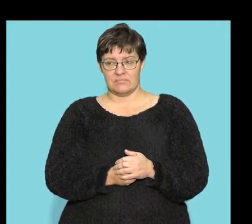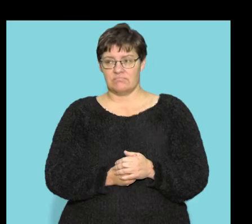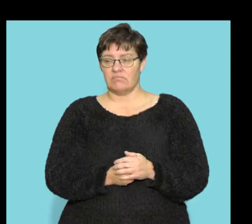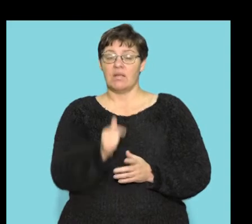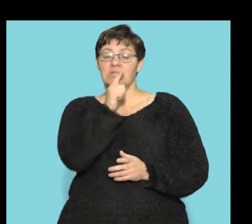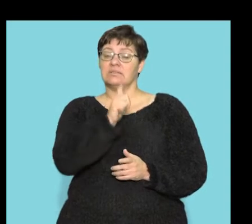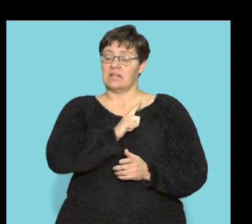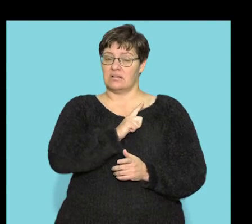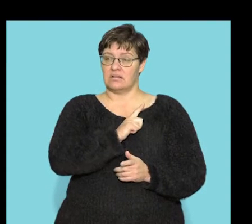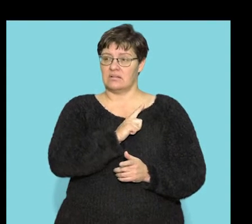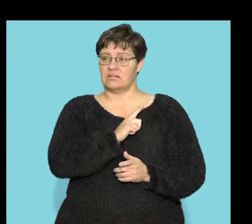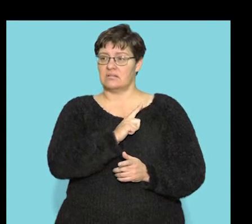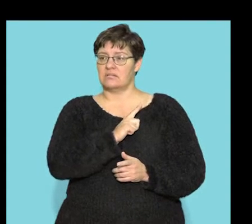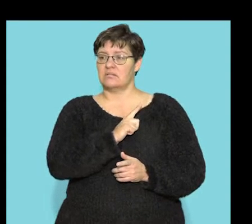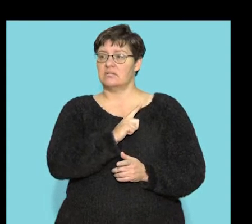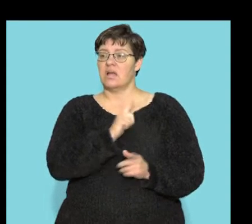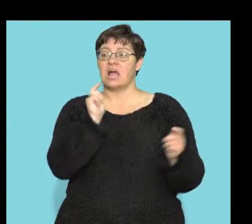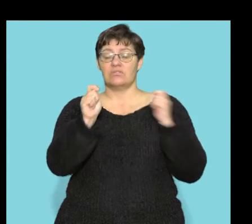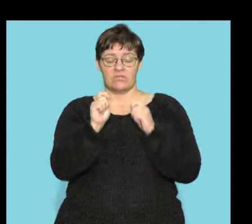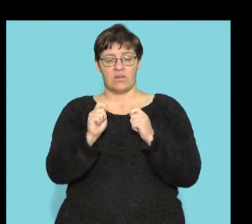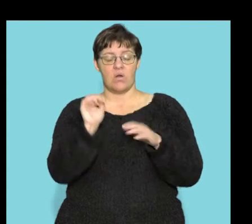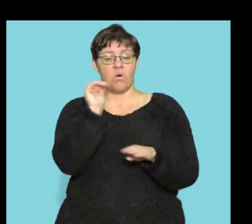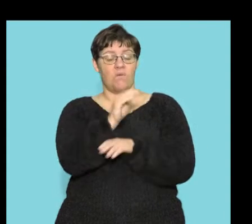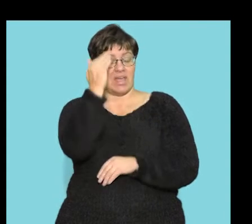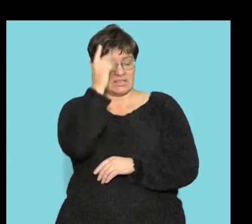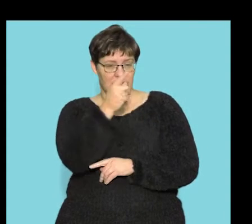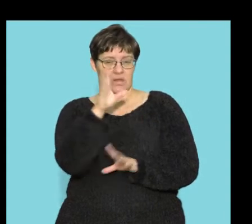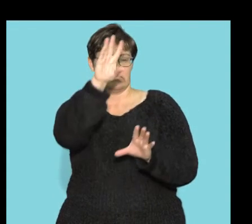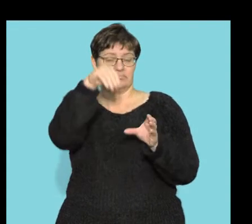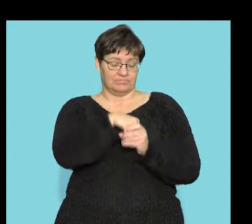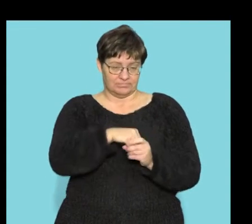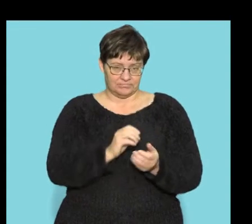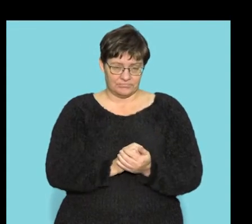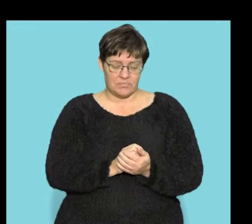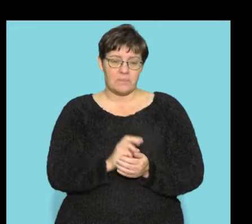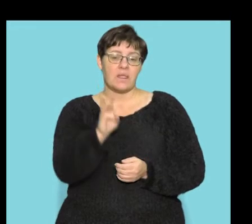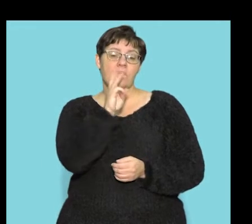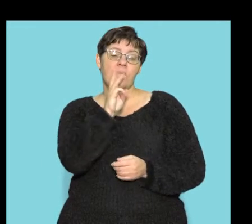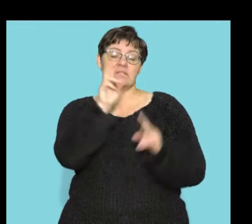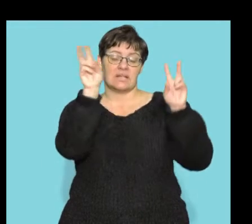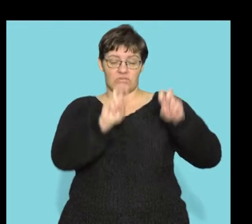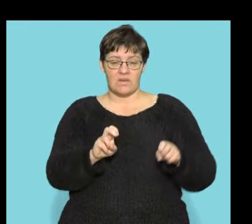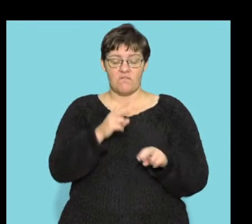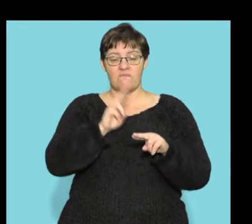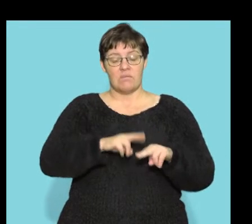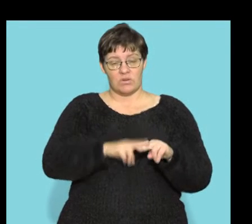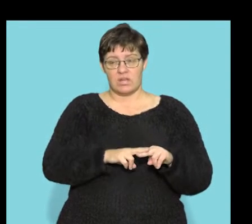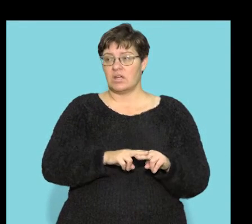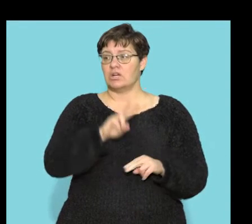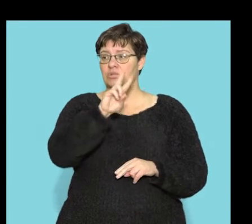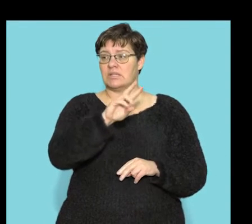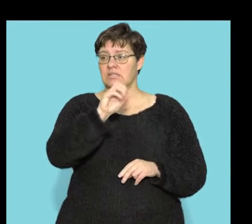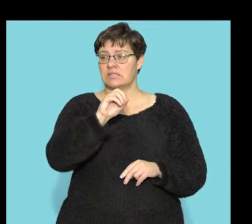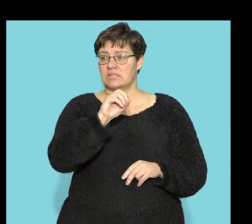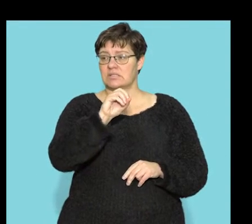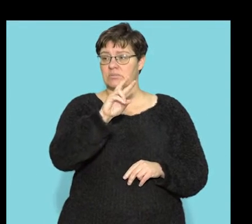are told the following adjustments to factory overheads must be taken into account. Water and electricity for February 2020,